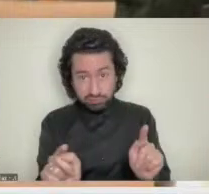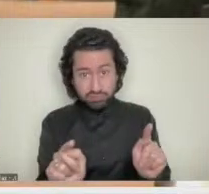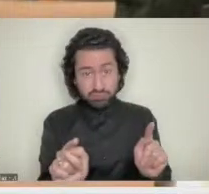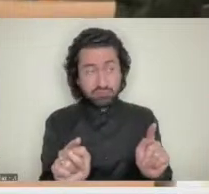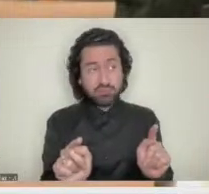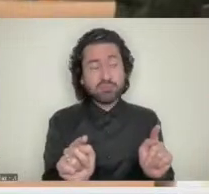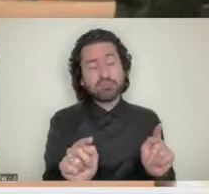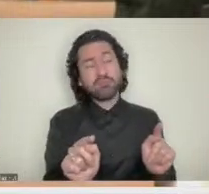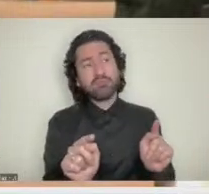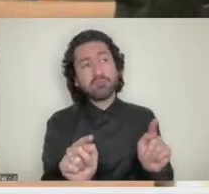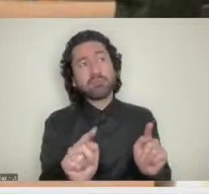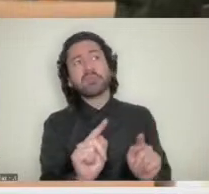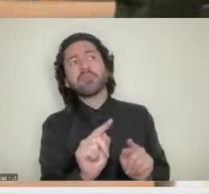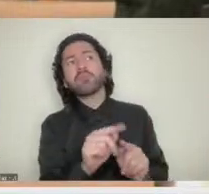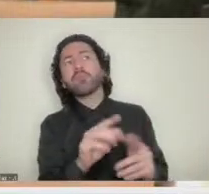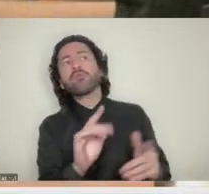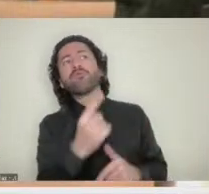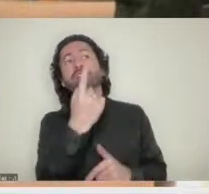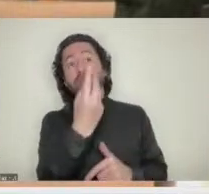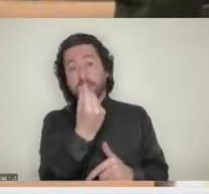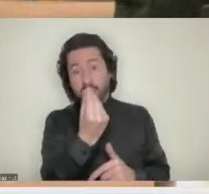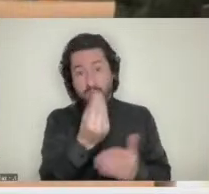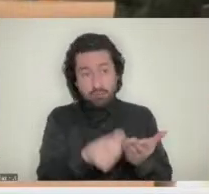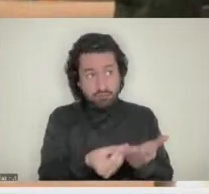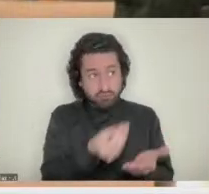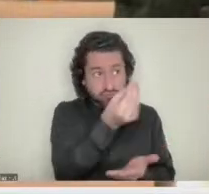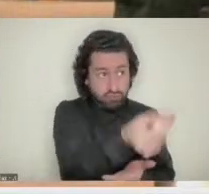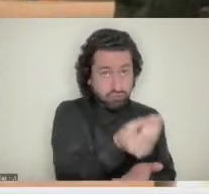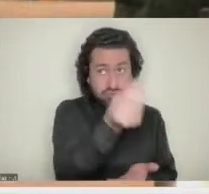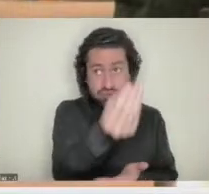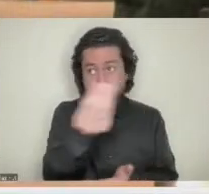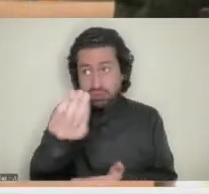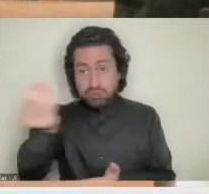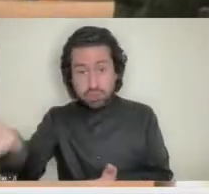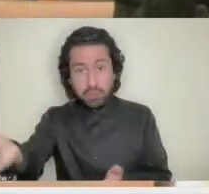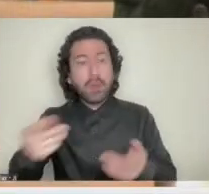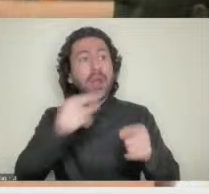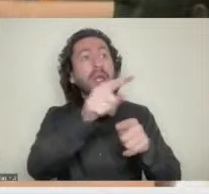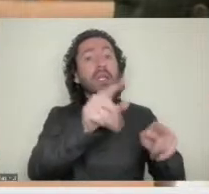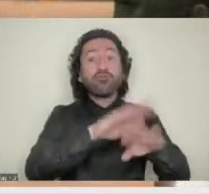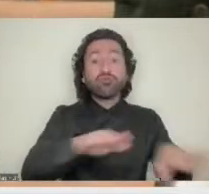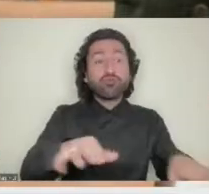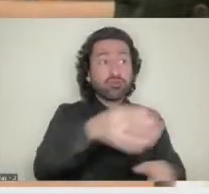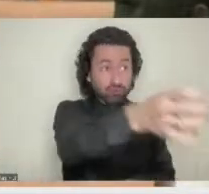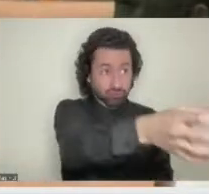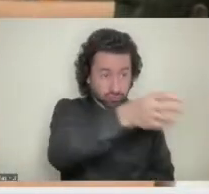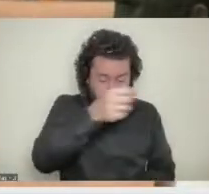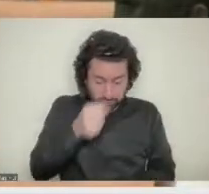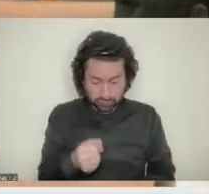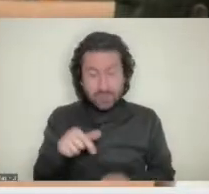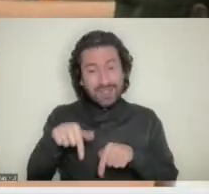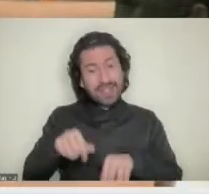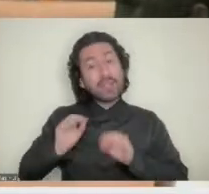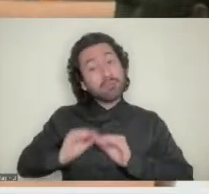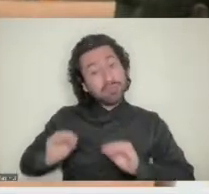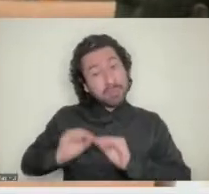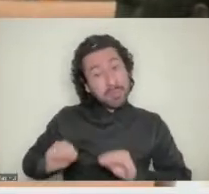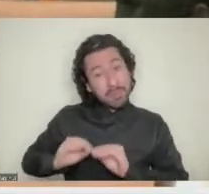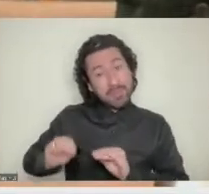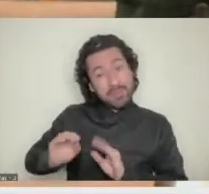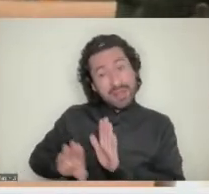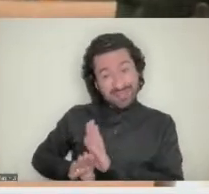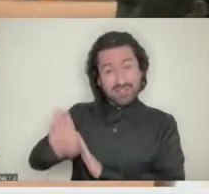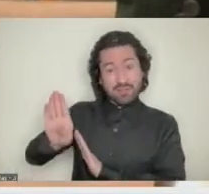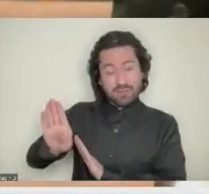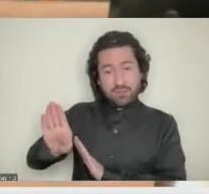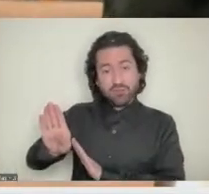protection circle that begins with cash transfers and that subsequently leave our children in our childhood